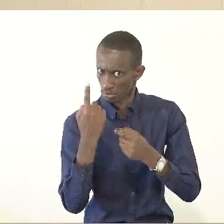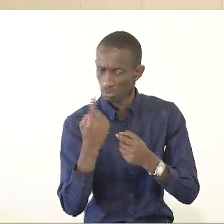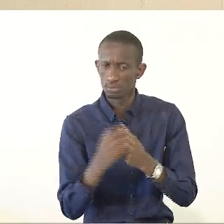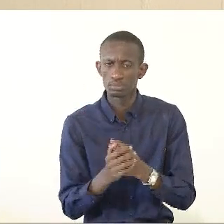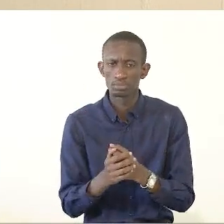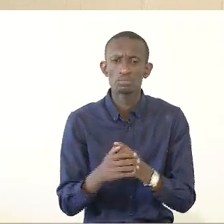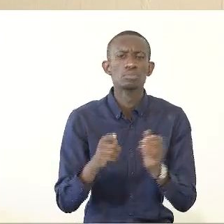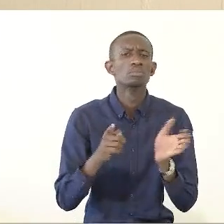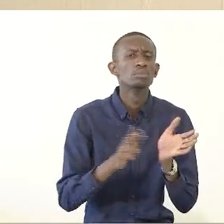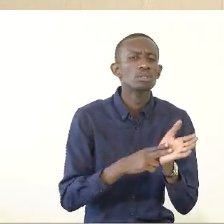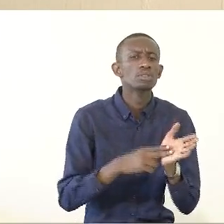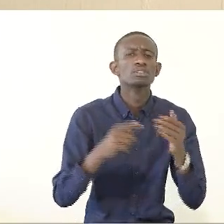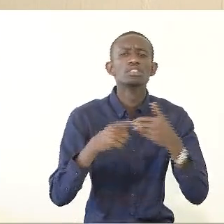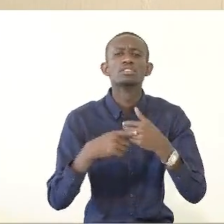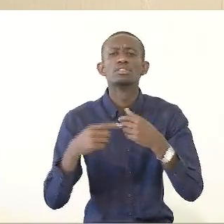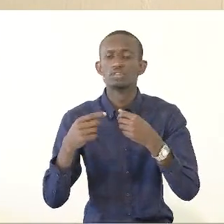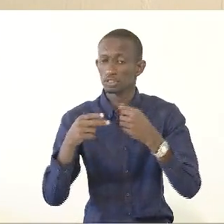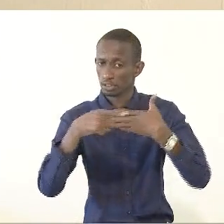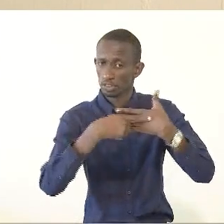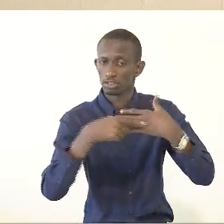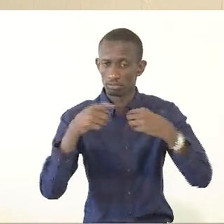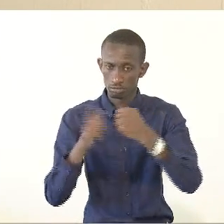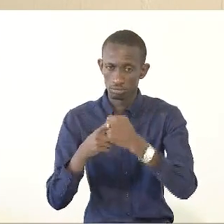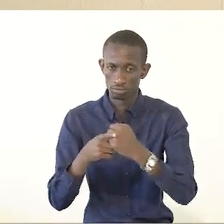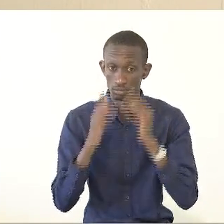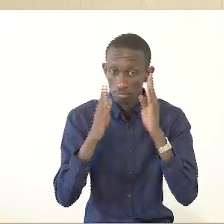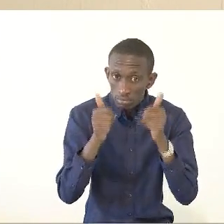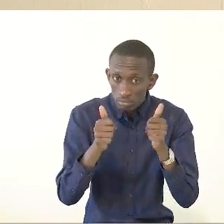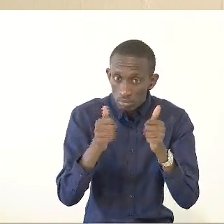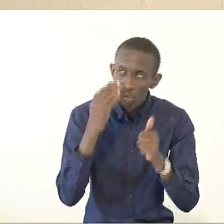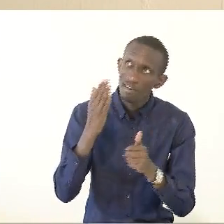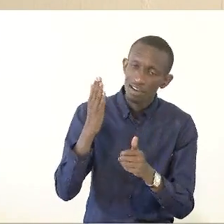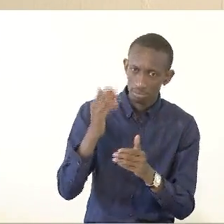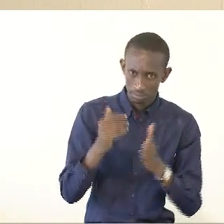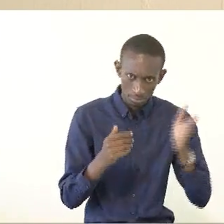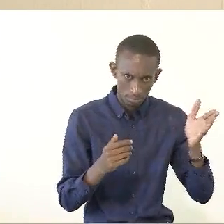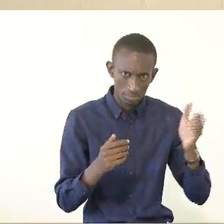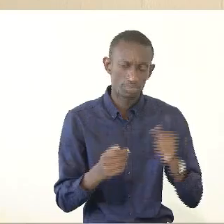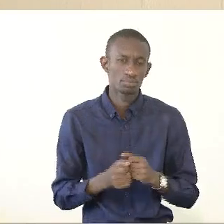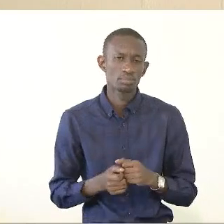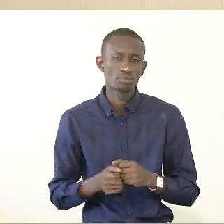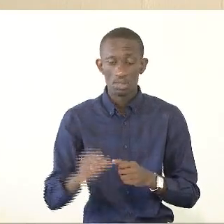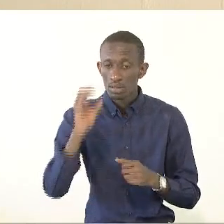negative 6. Are we together? We are now here. 0.